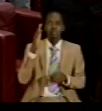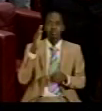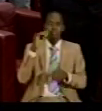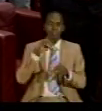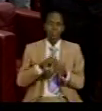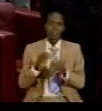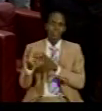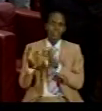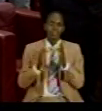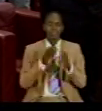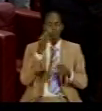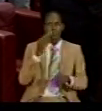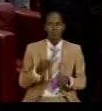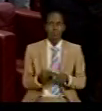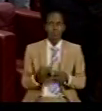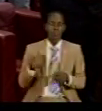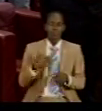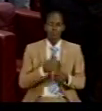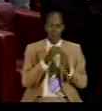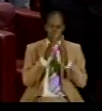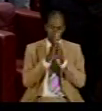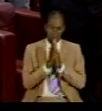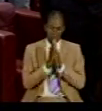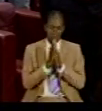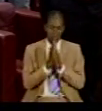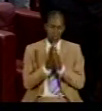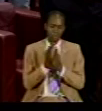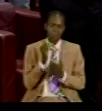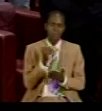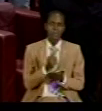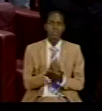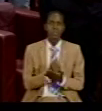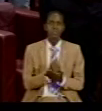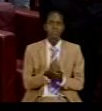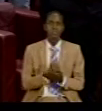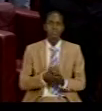In Jesus' name we pray.